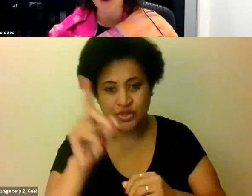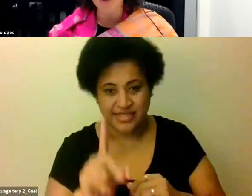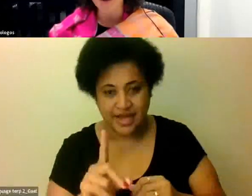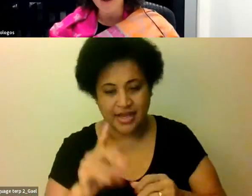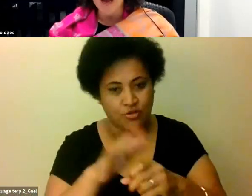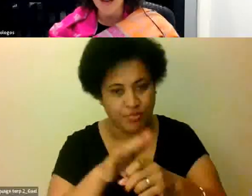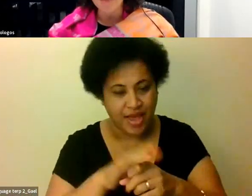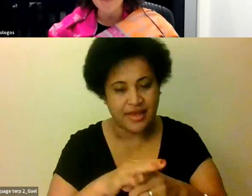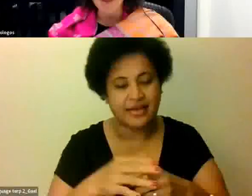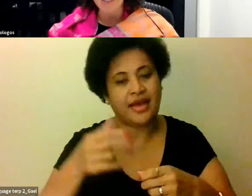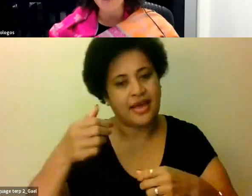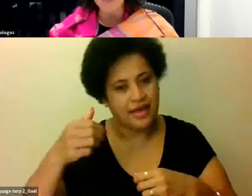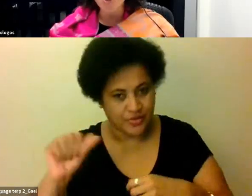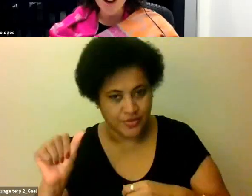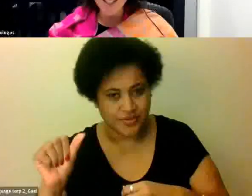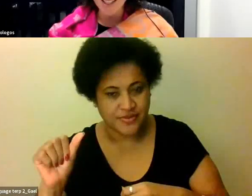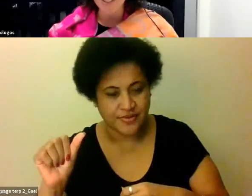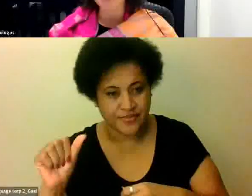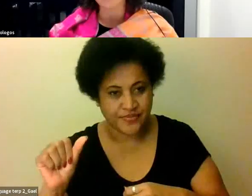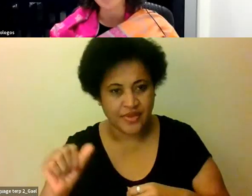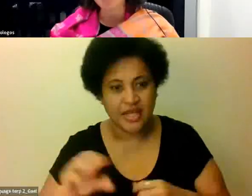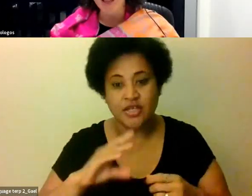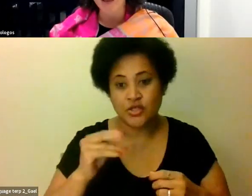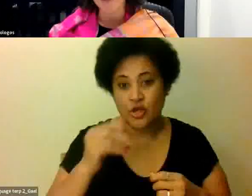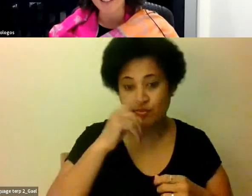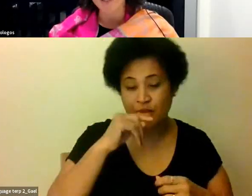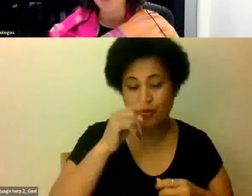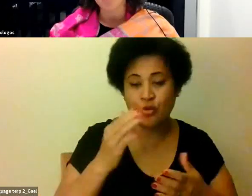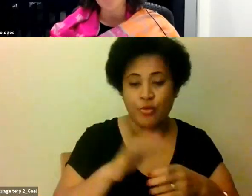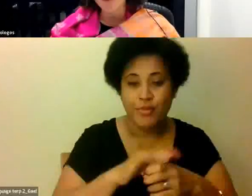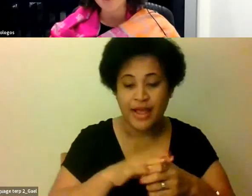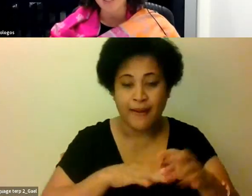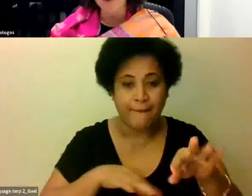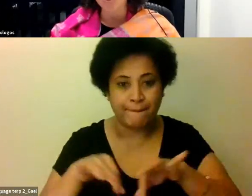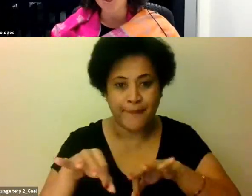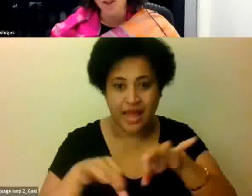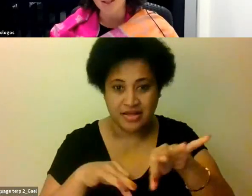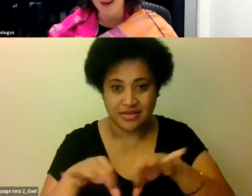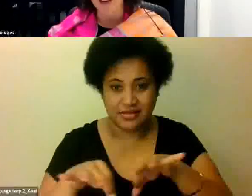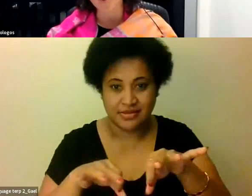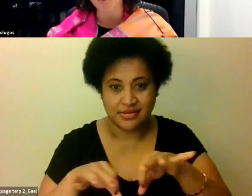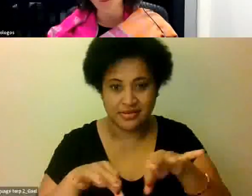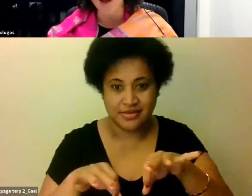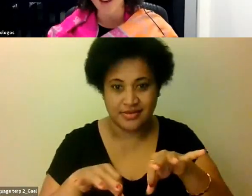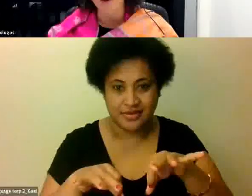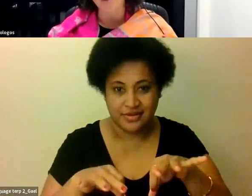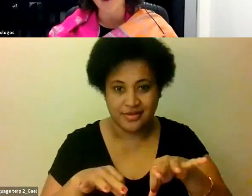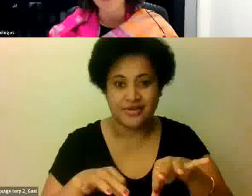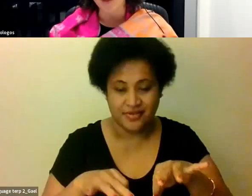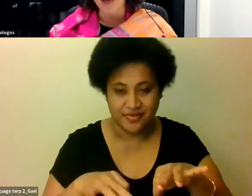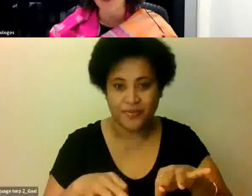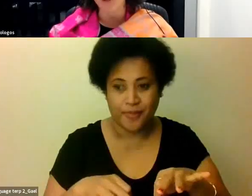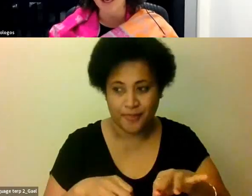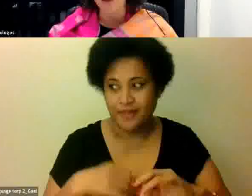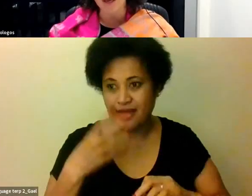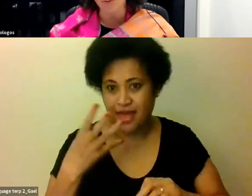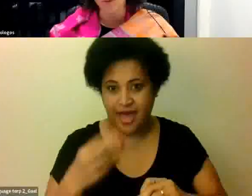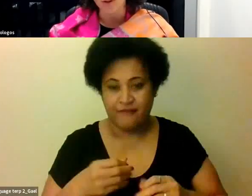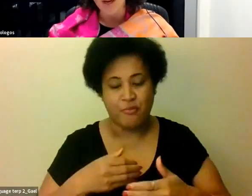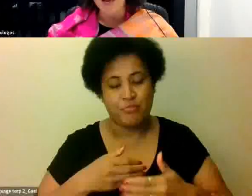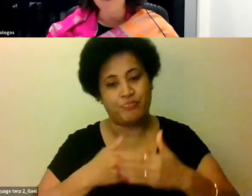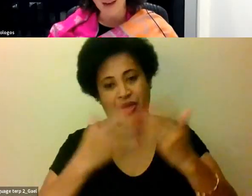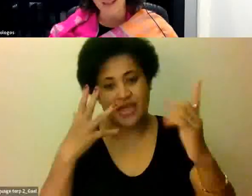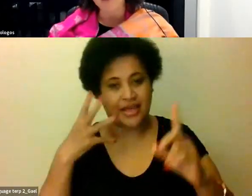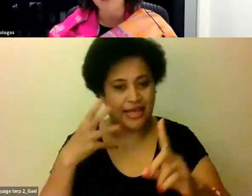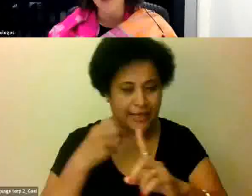those who are making these strategies and these plans obviously have a huge impact on the way that